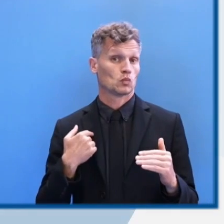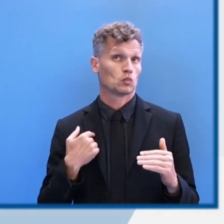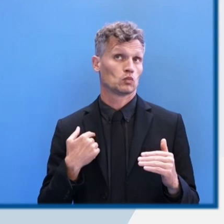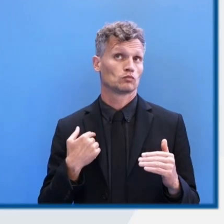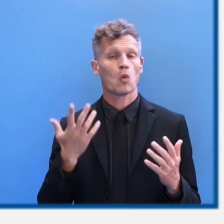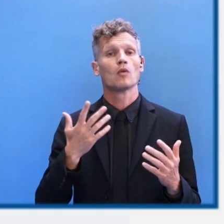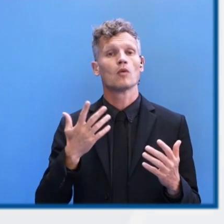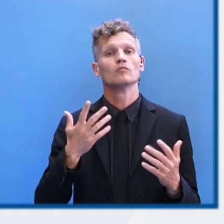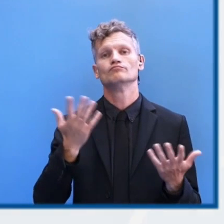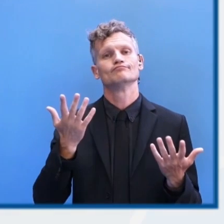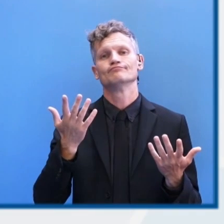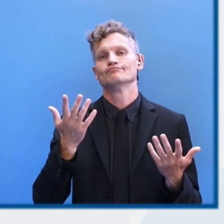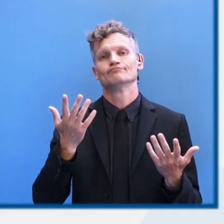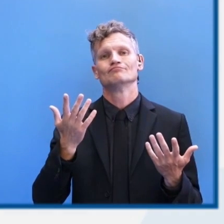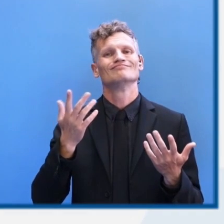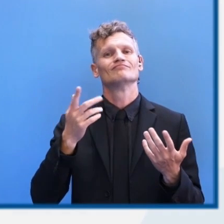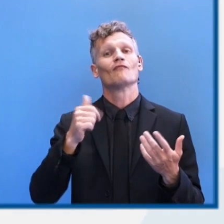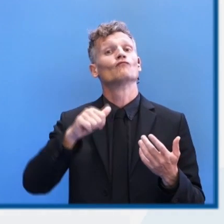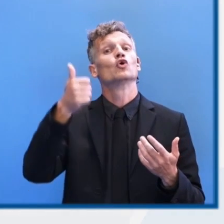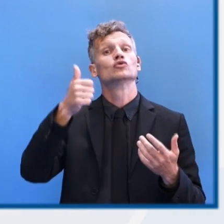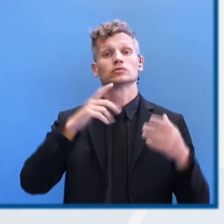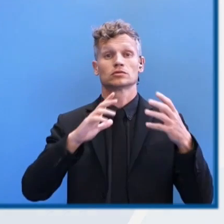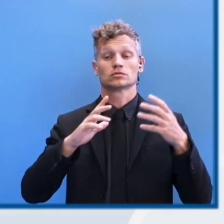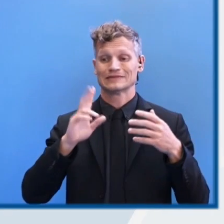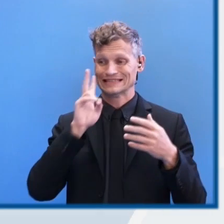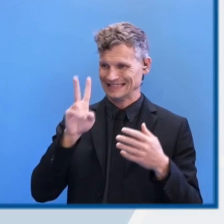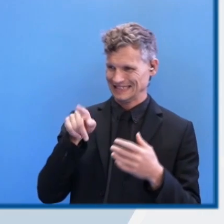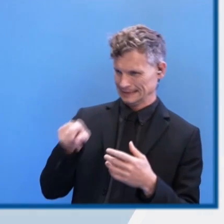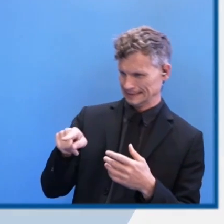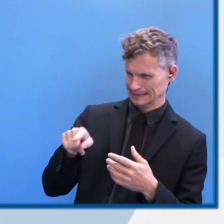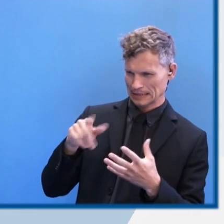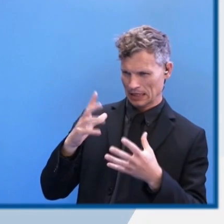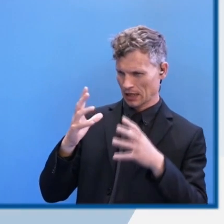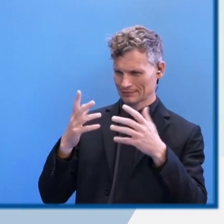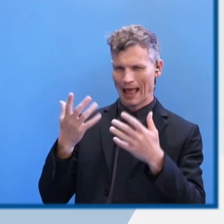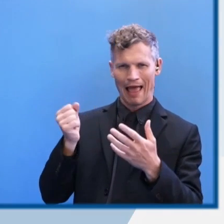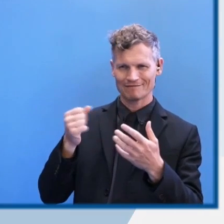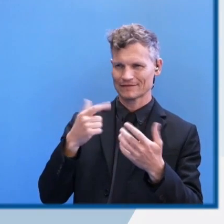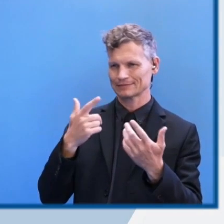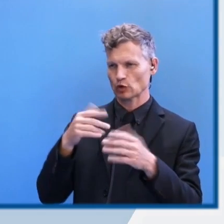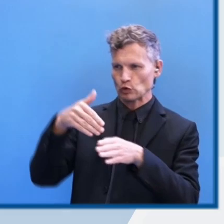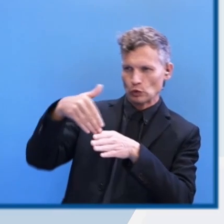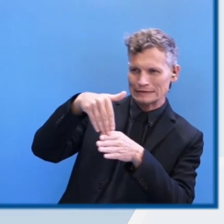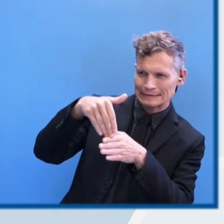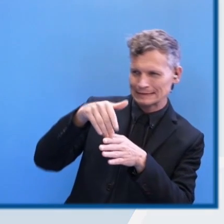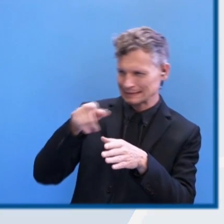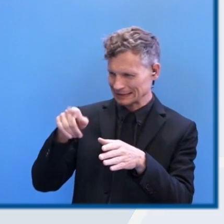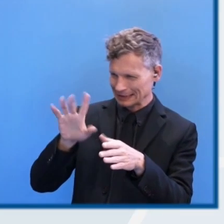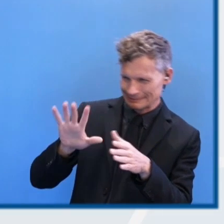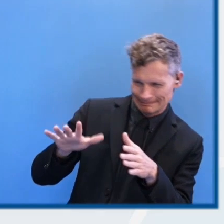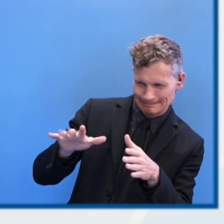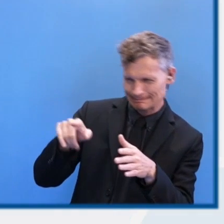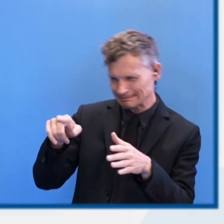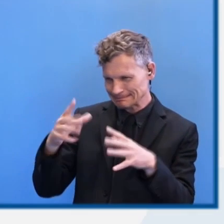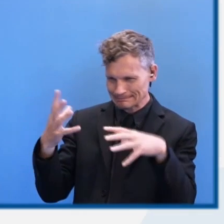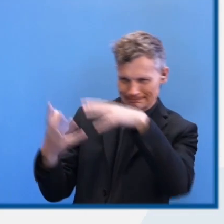output from a primary risk assessment with economic models. So there are actually, the economists are